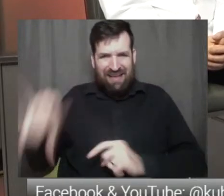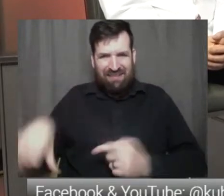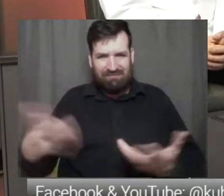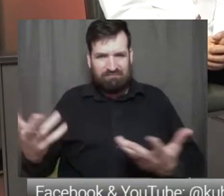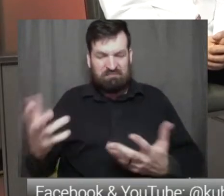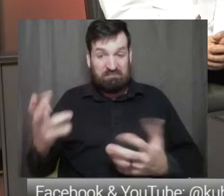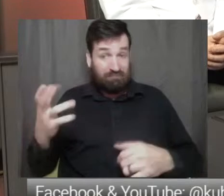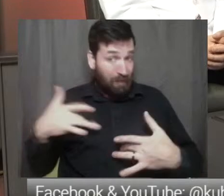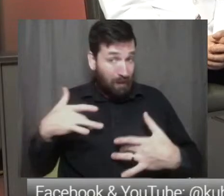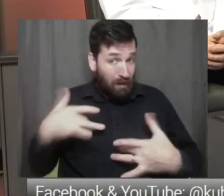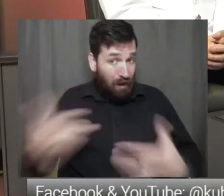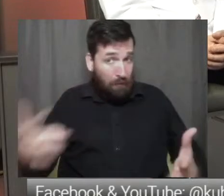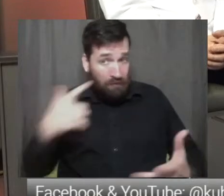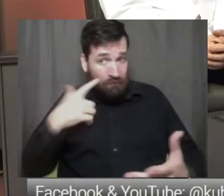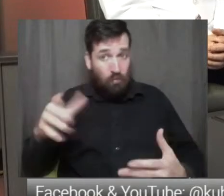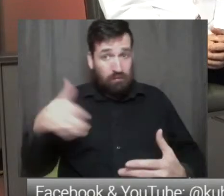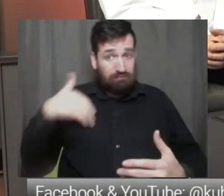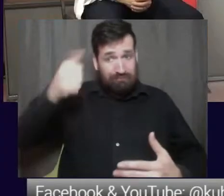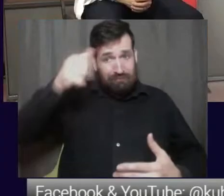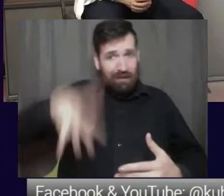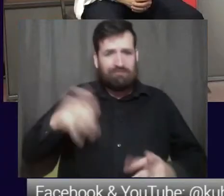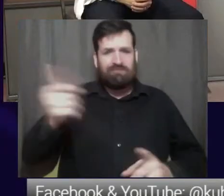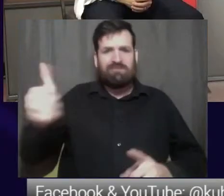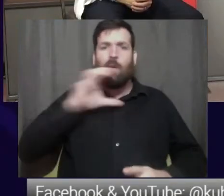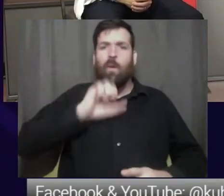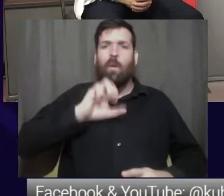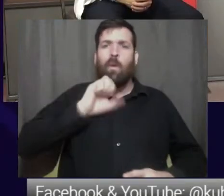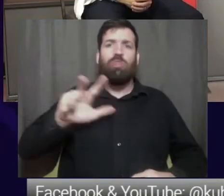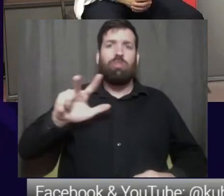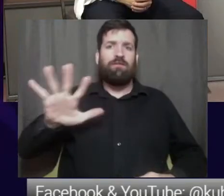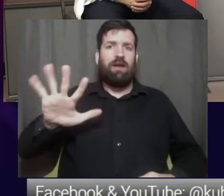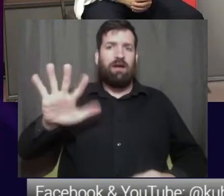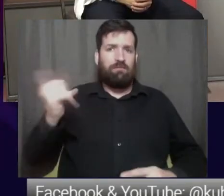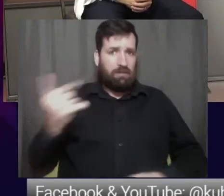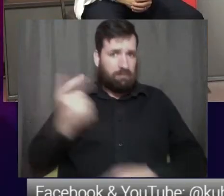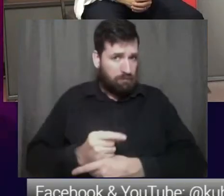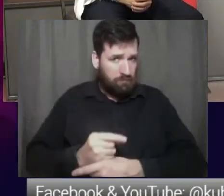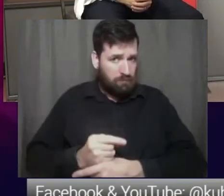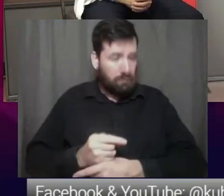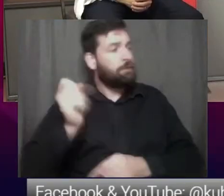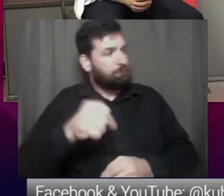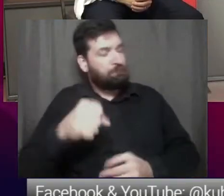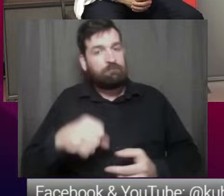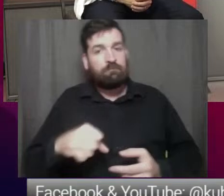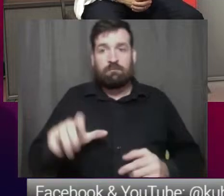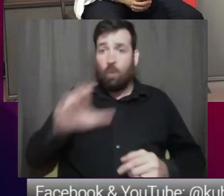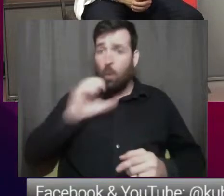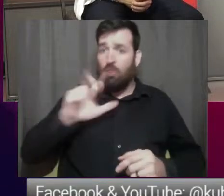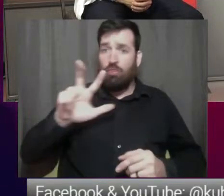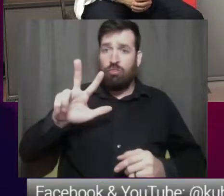young as Jeff? Jeff, you're 35 now, right? That's right. Yep, 35. So you were 32 at the time?